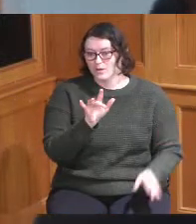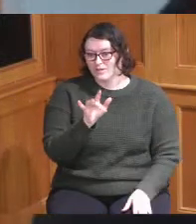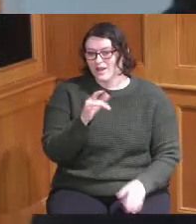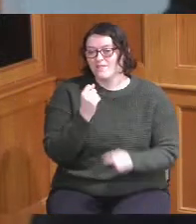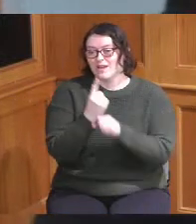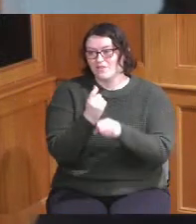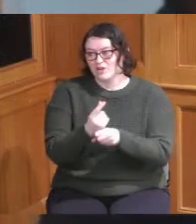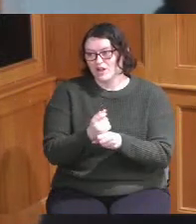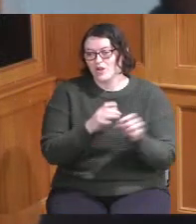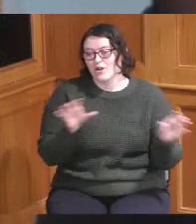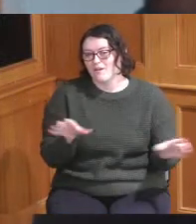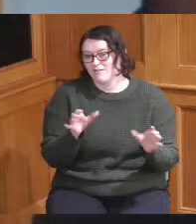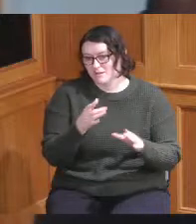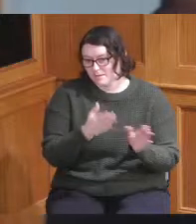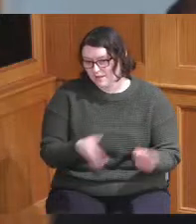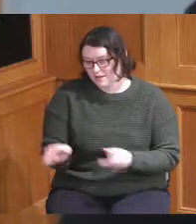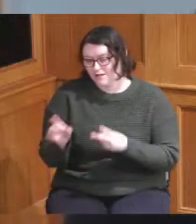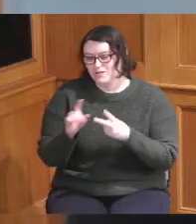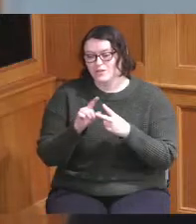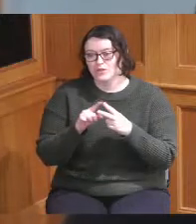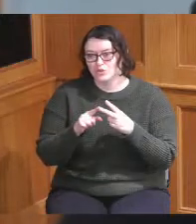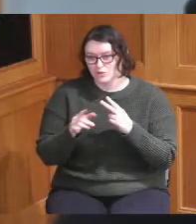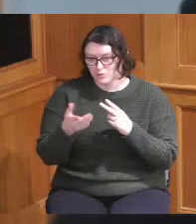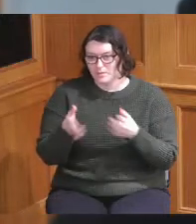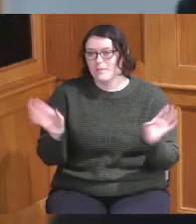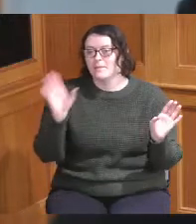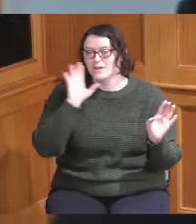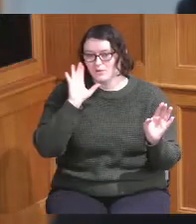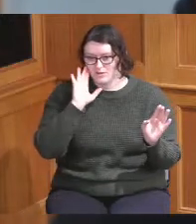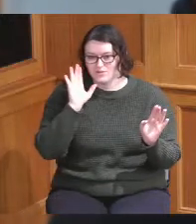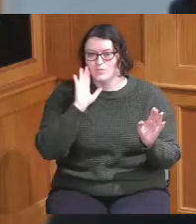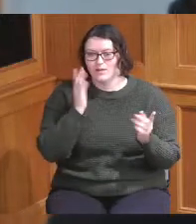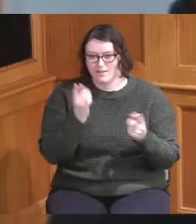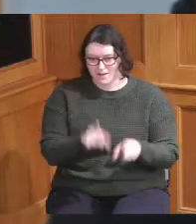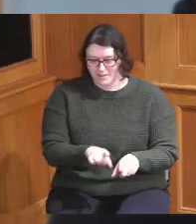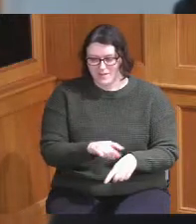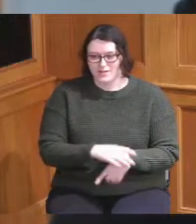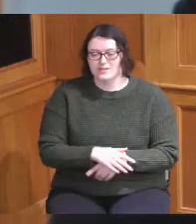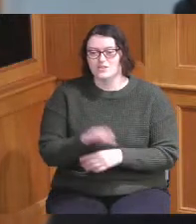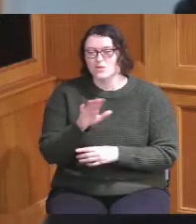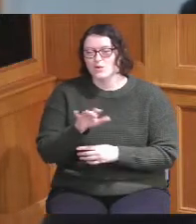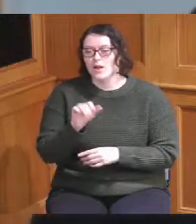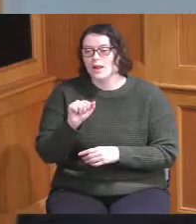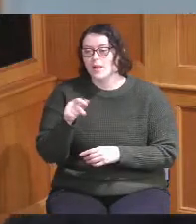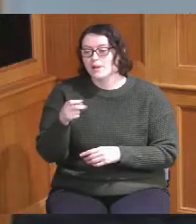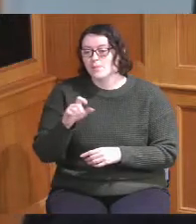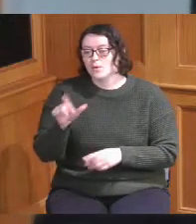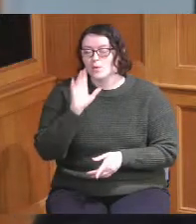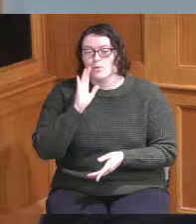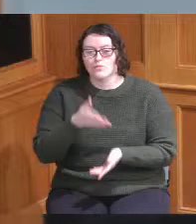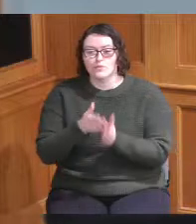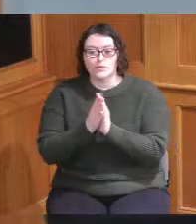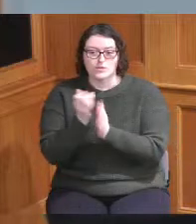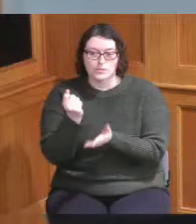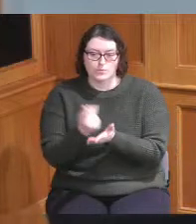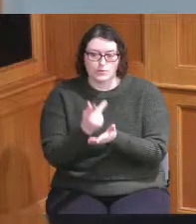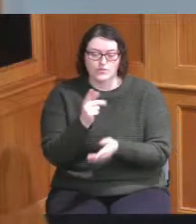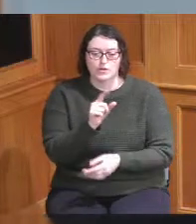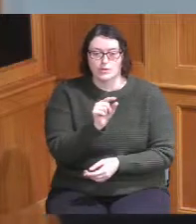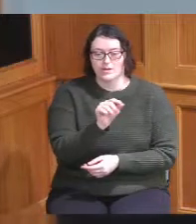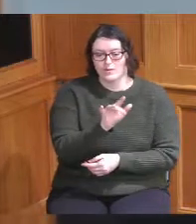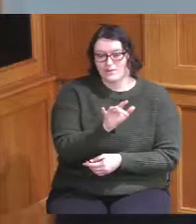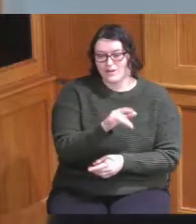plan with 2 public hearings to follow that. In April, we plan to request approval of the 2025 to